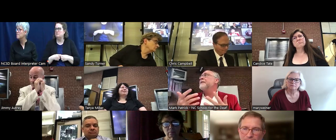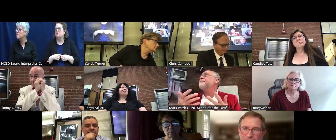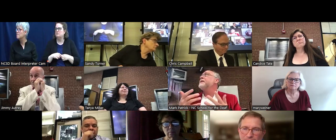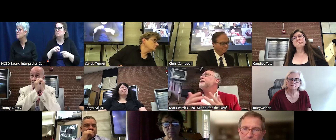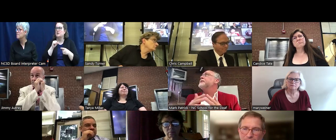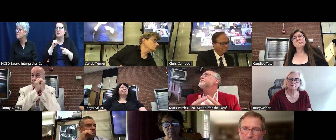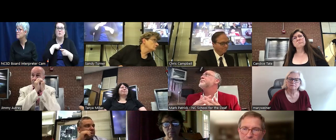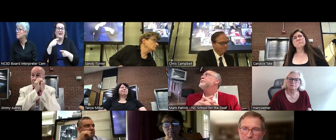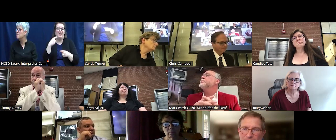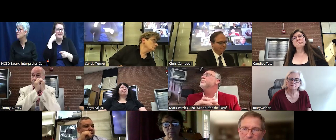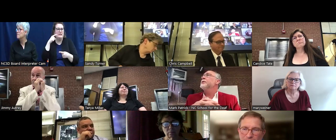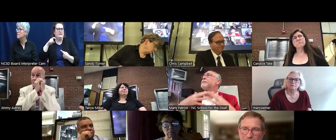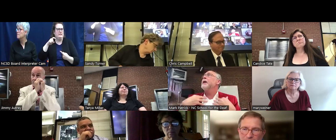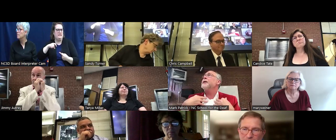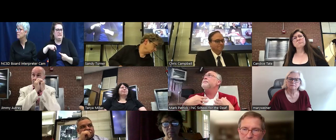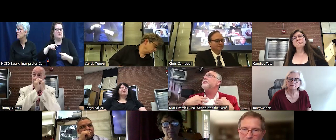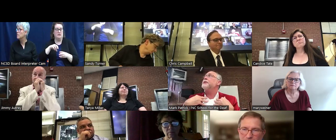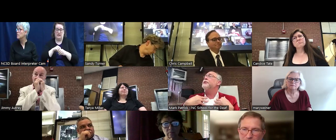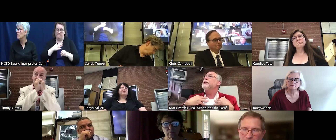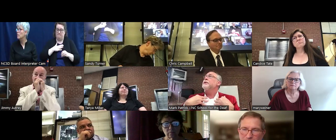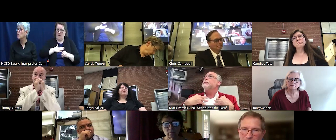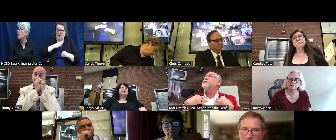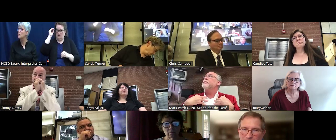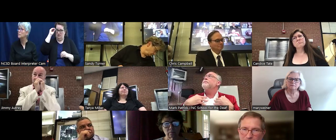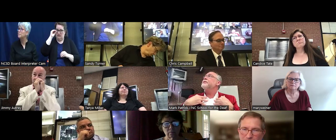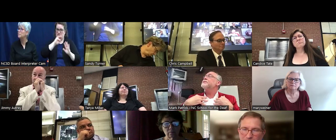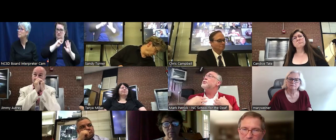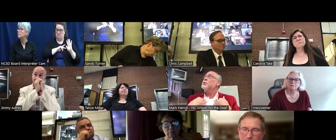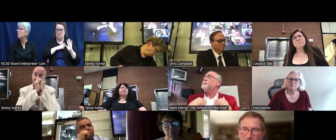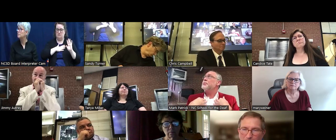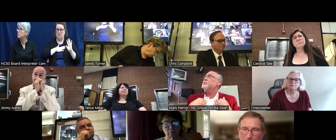So I think it needs to, in my opinion,